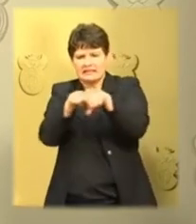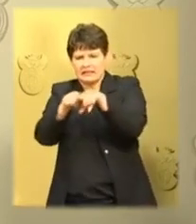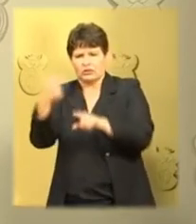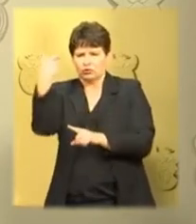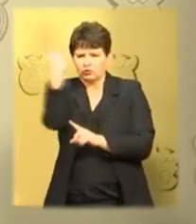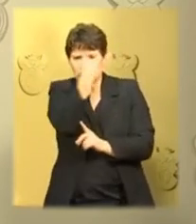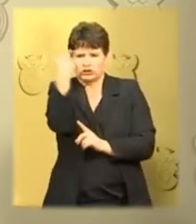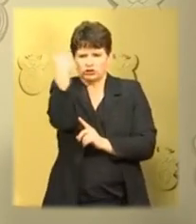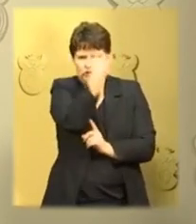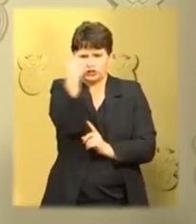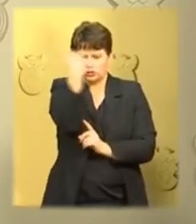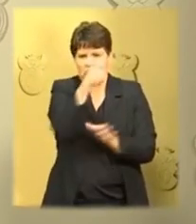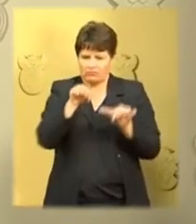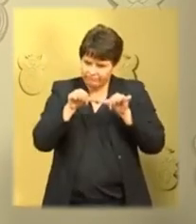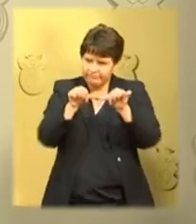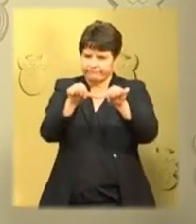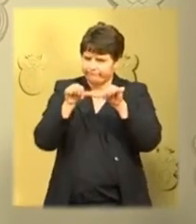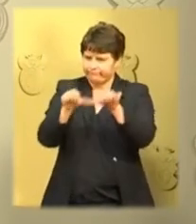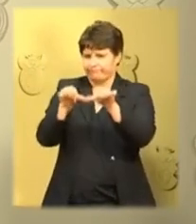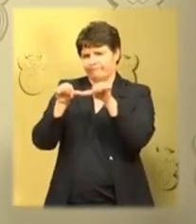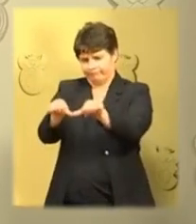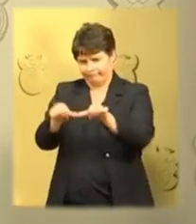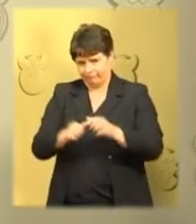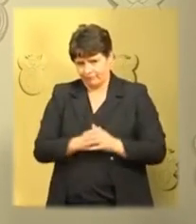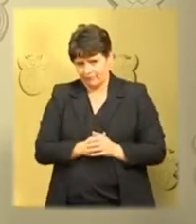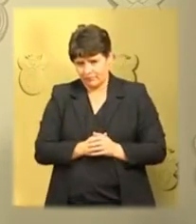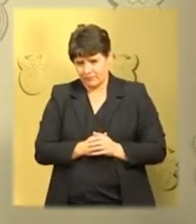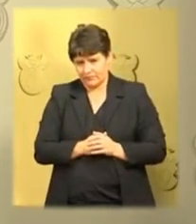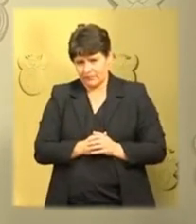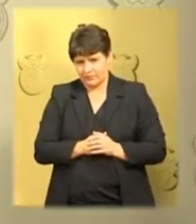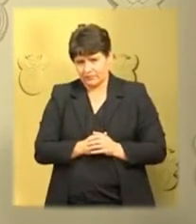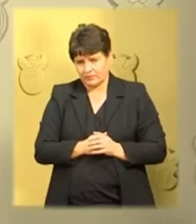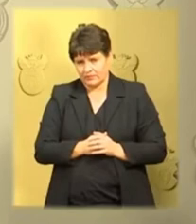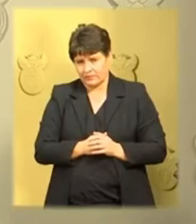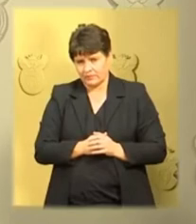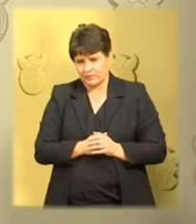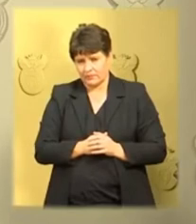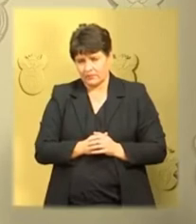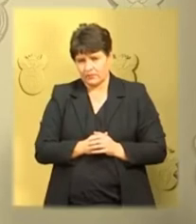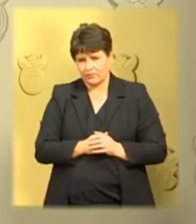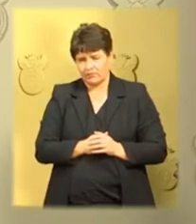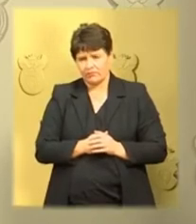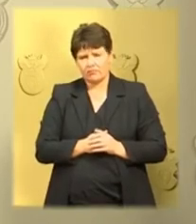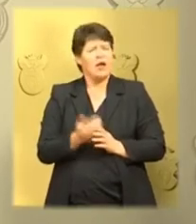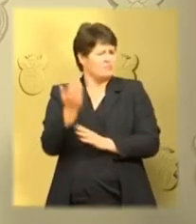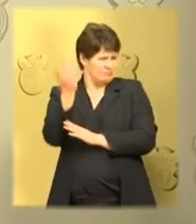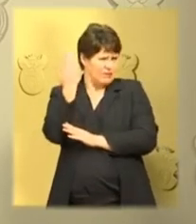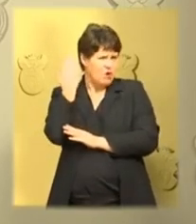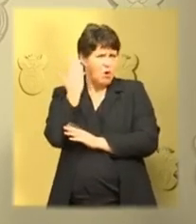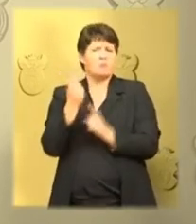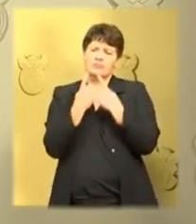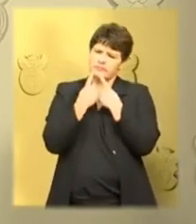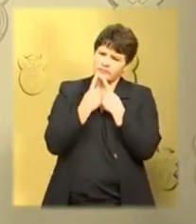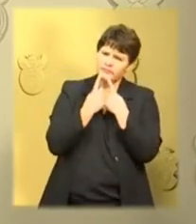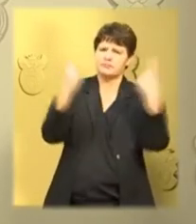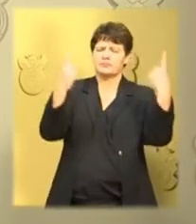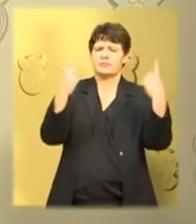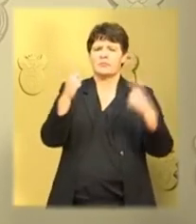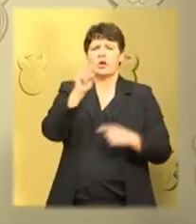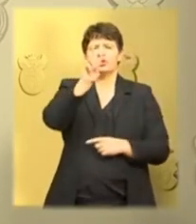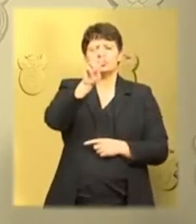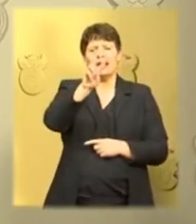the next phase of our response. Earlier in the week, I announced an additional allocation of